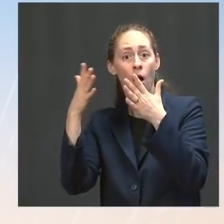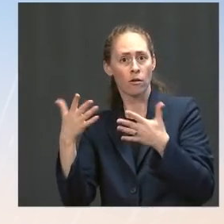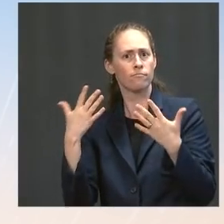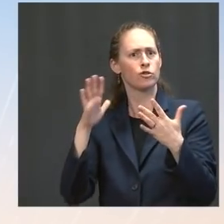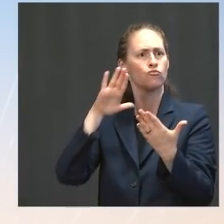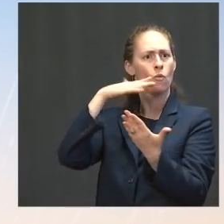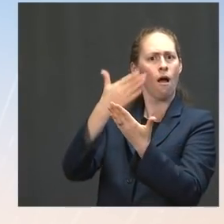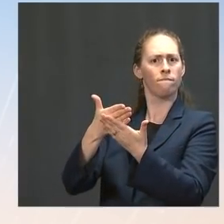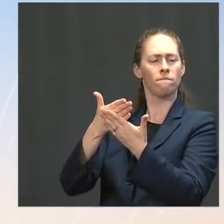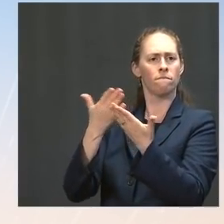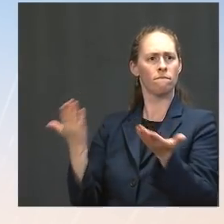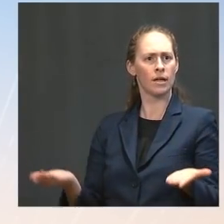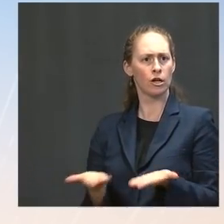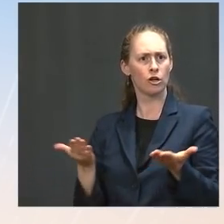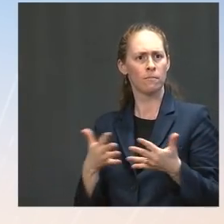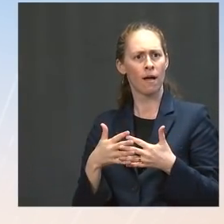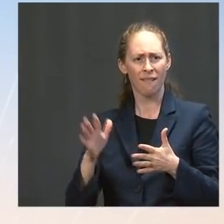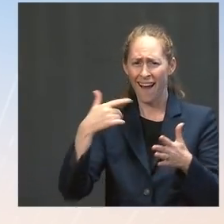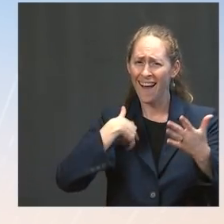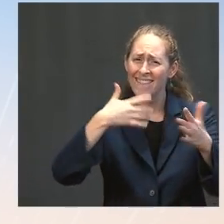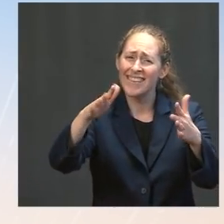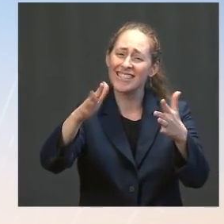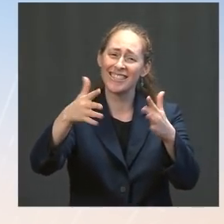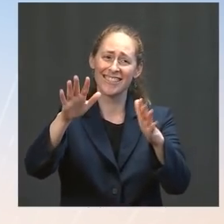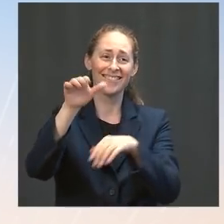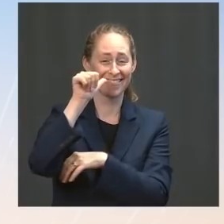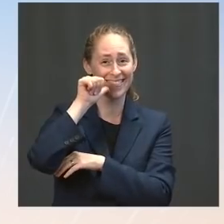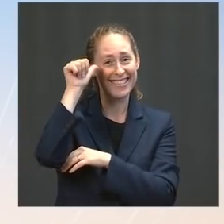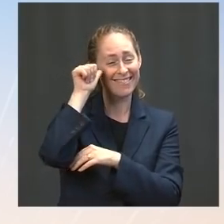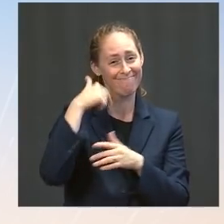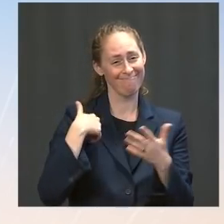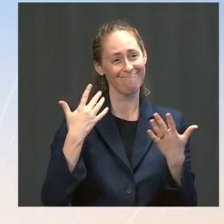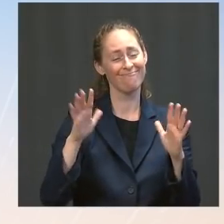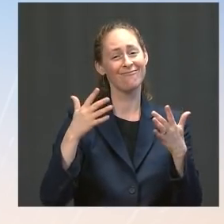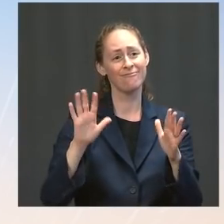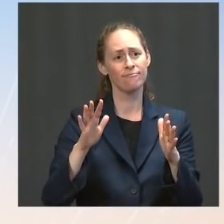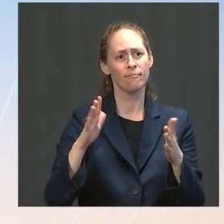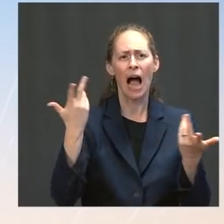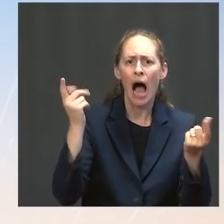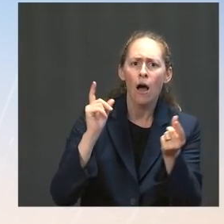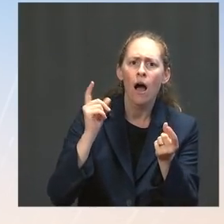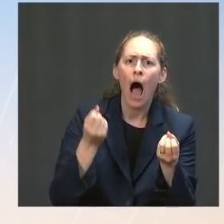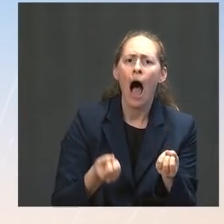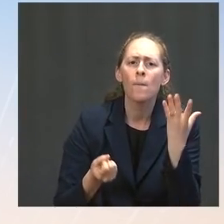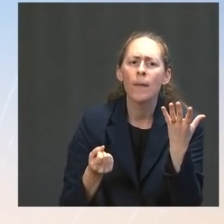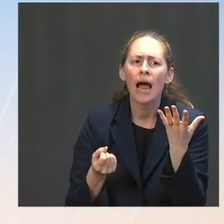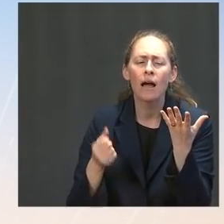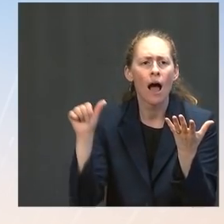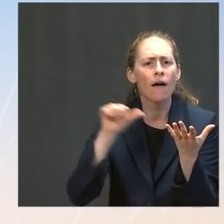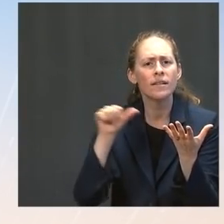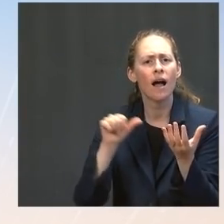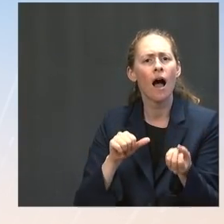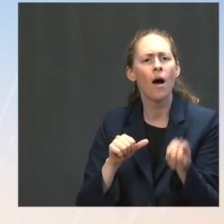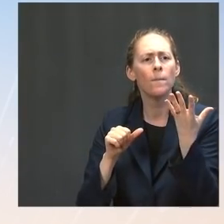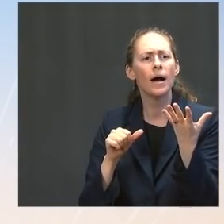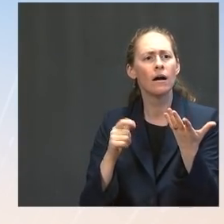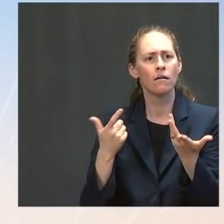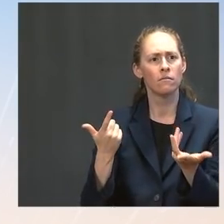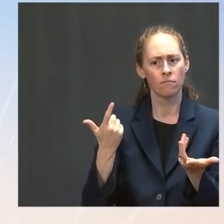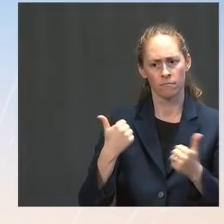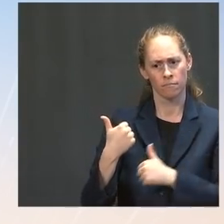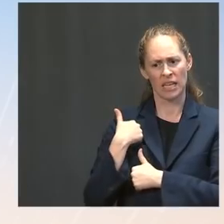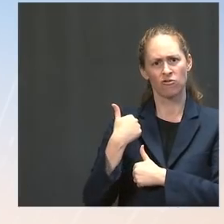evacuated. And I would say, given the numbers that we've outlined and briefed for you, that we've made a great deal of progress in doing exactly that. Okay, go ahead,